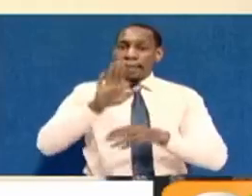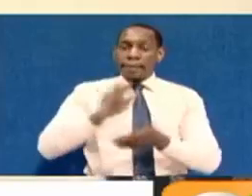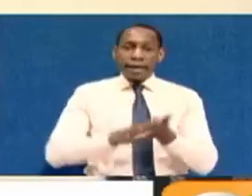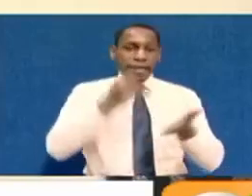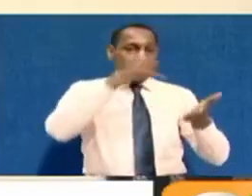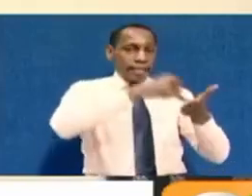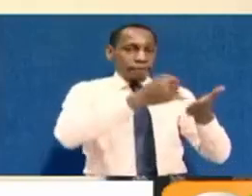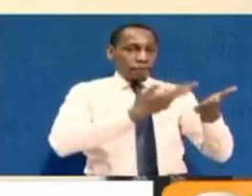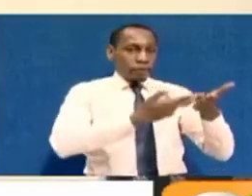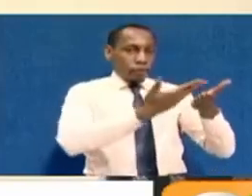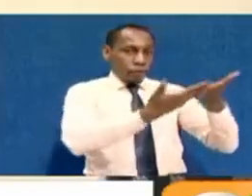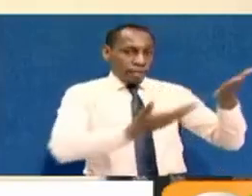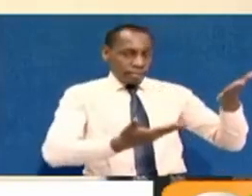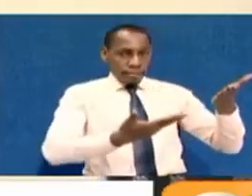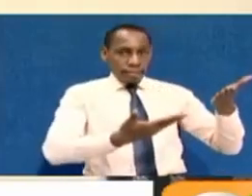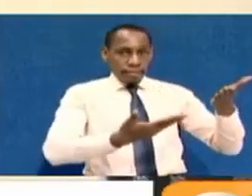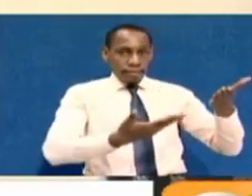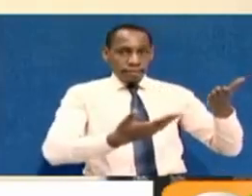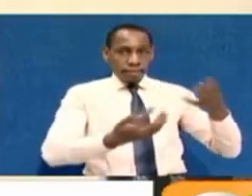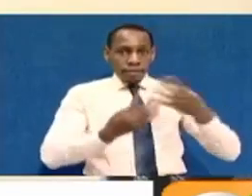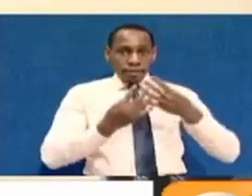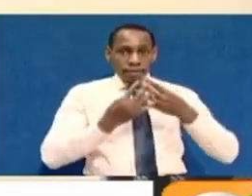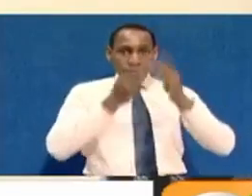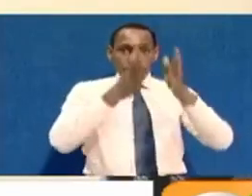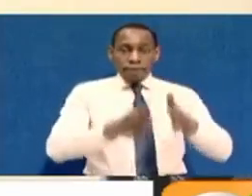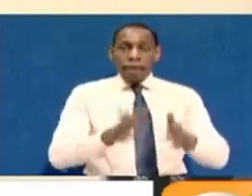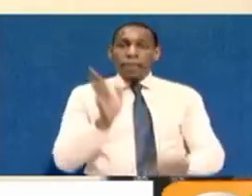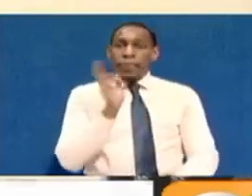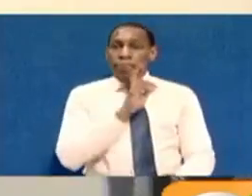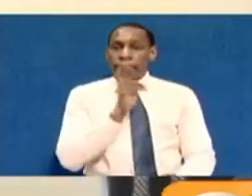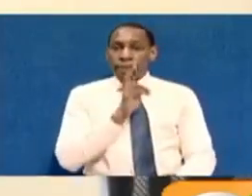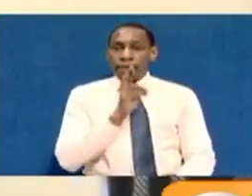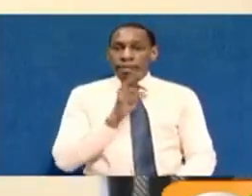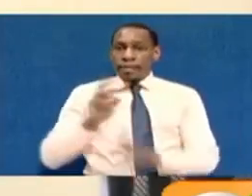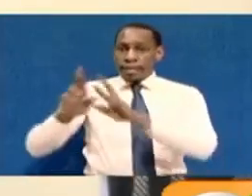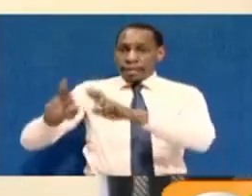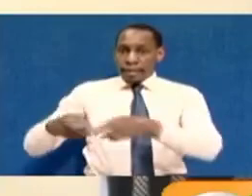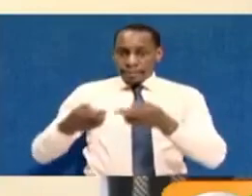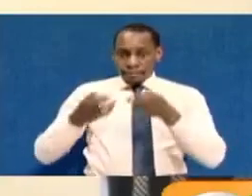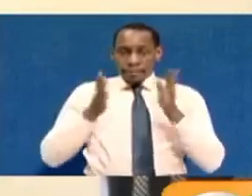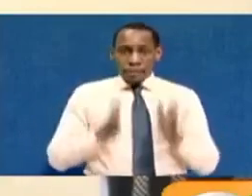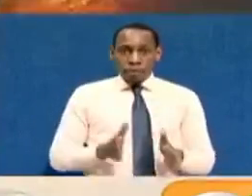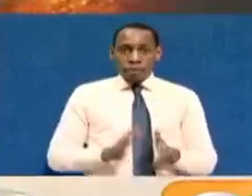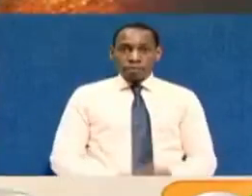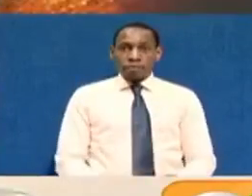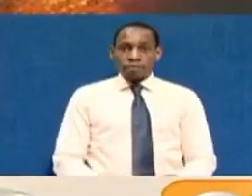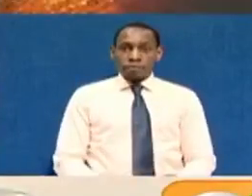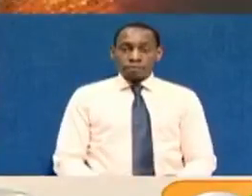entered in the register of convicted and dangerous sexual offenders.